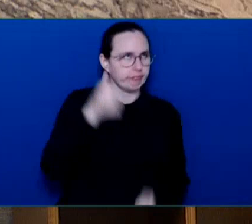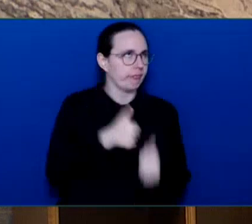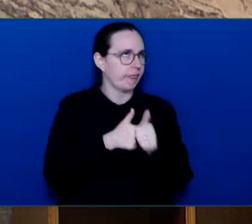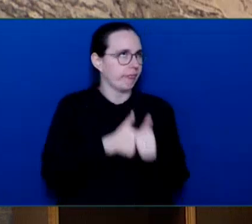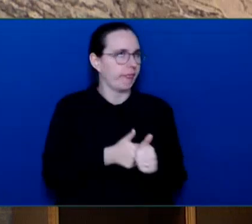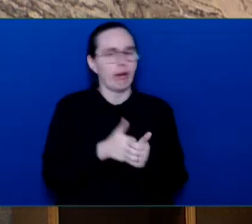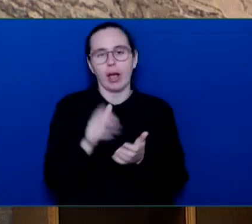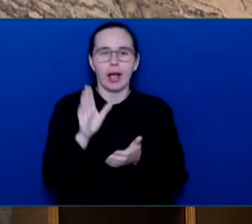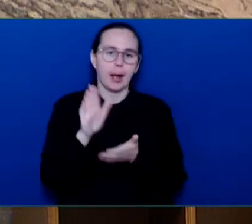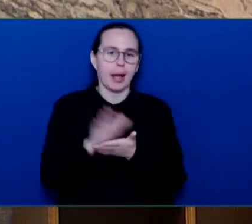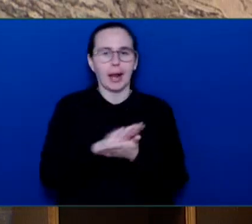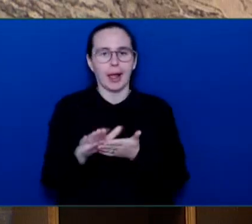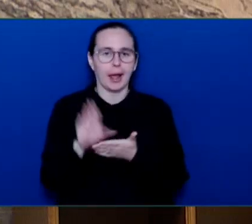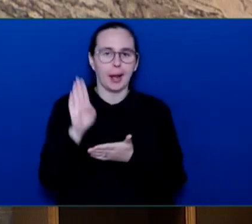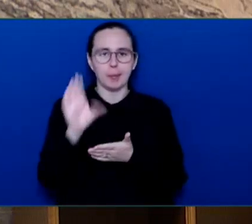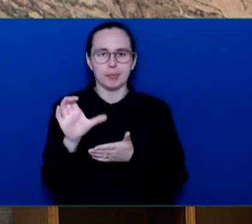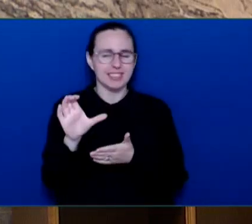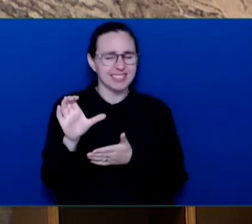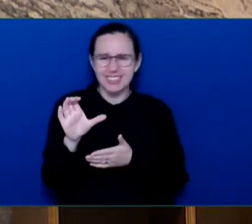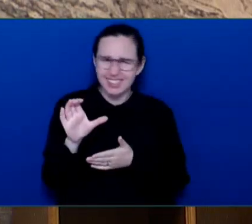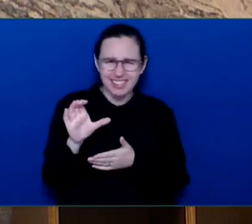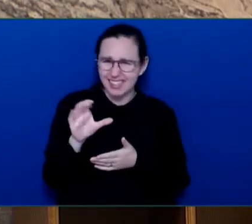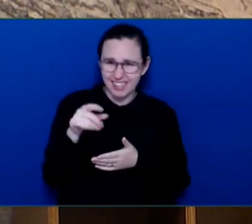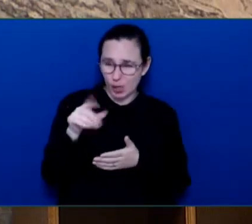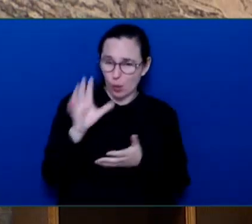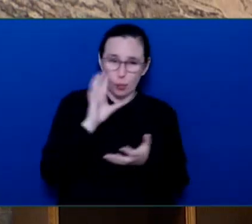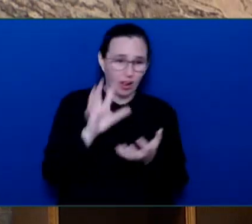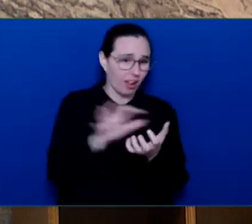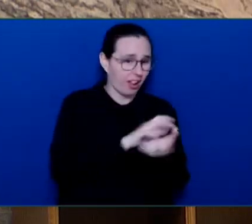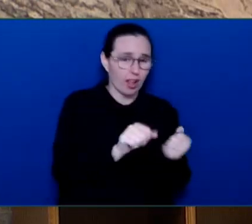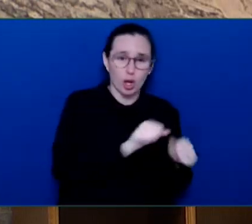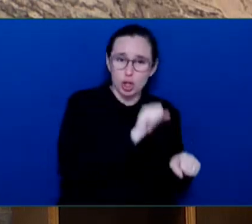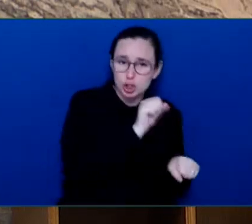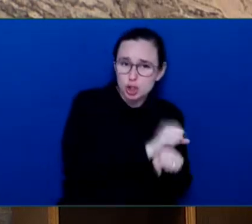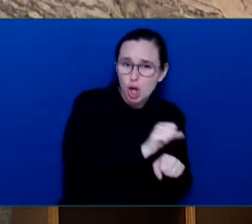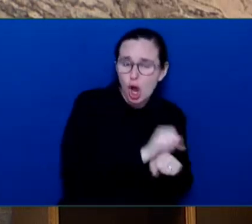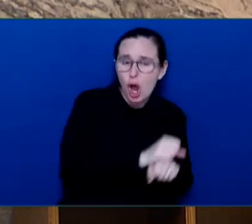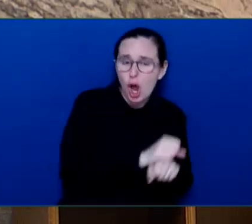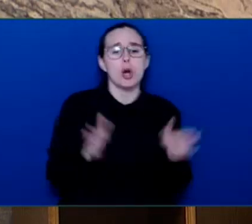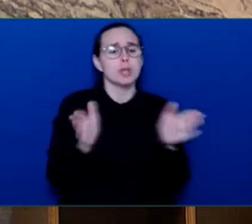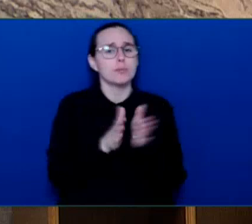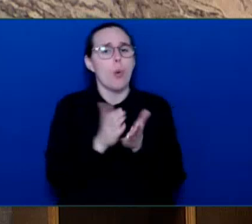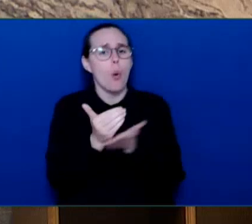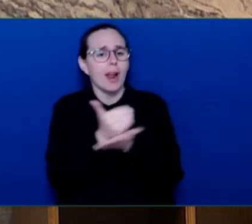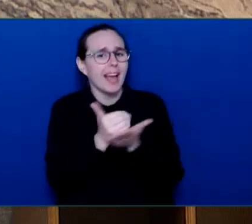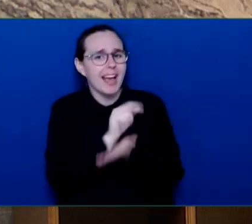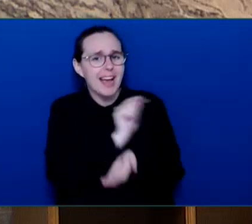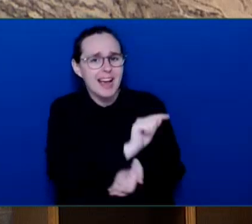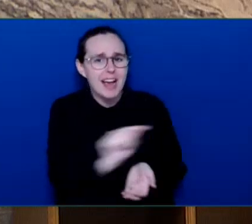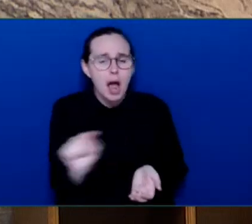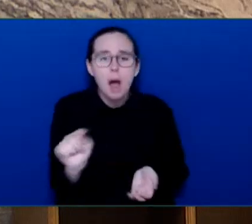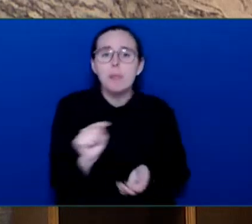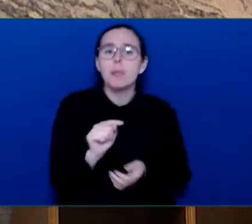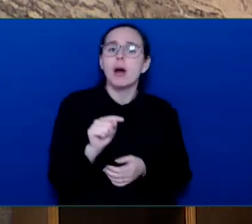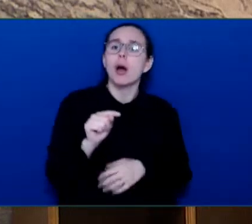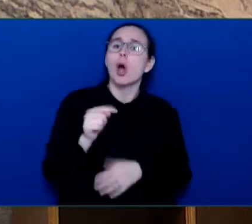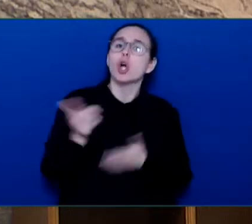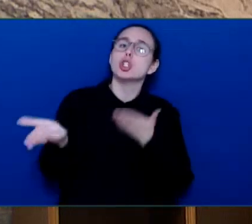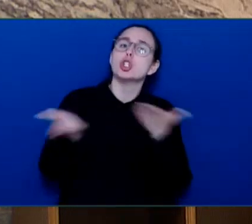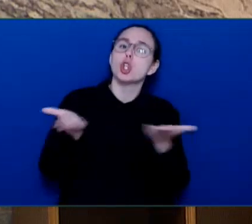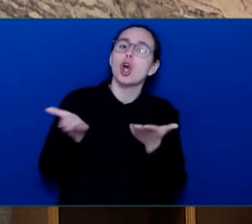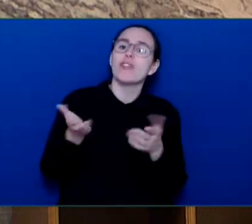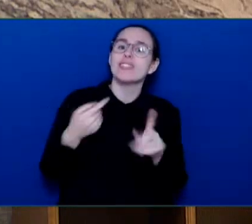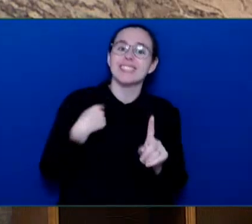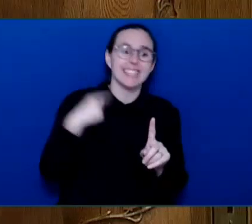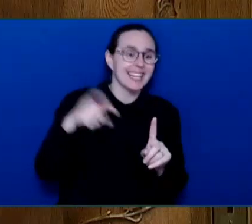of private sector jobs, reduce incomes, and undermine the essential services that British Columbians rely upon in this province?